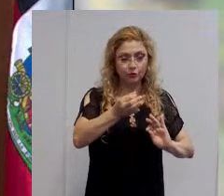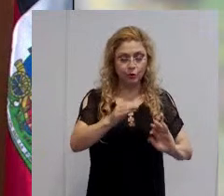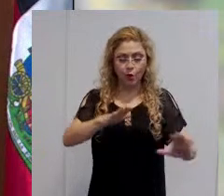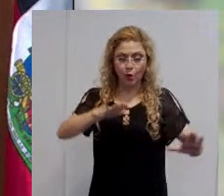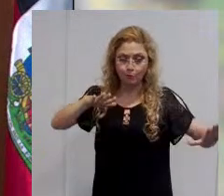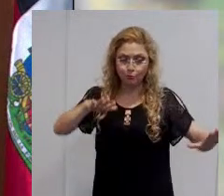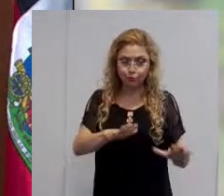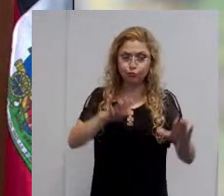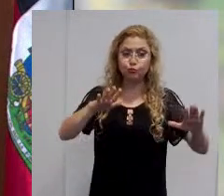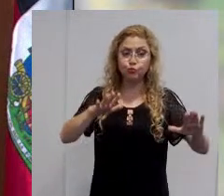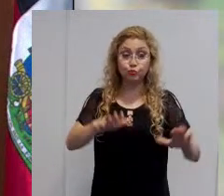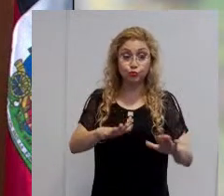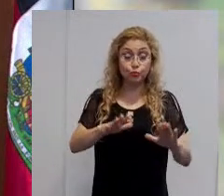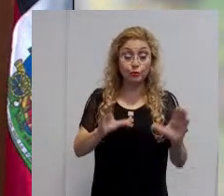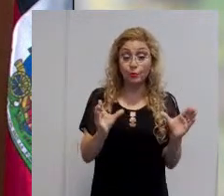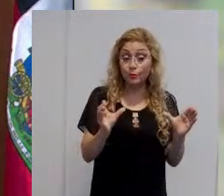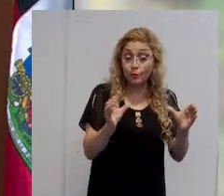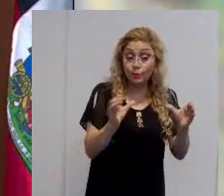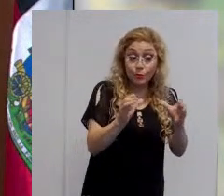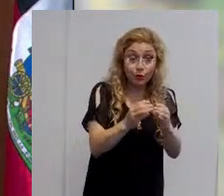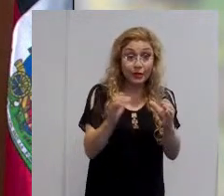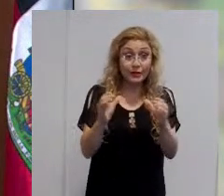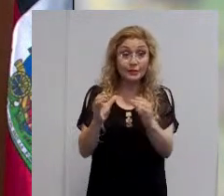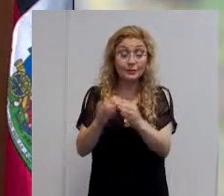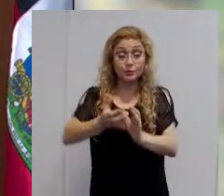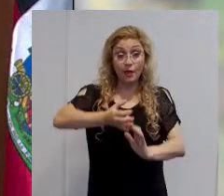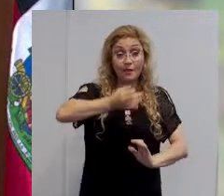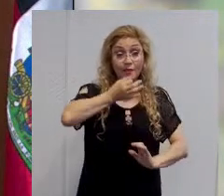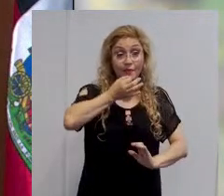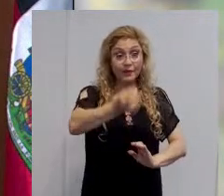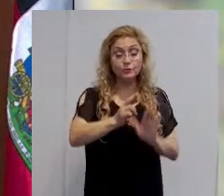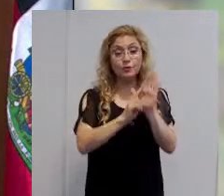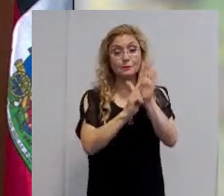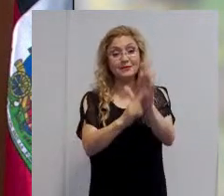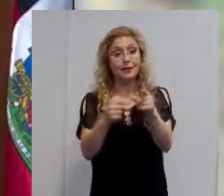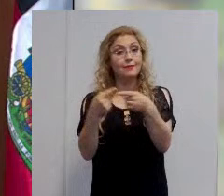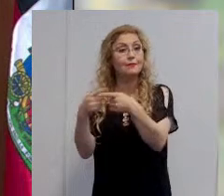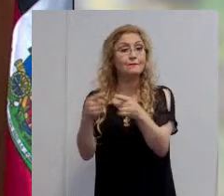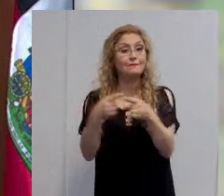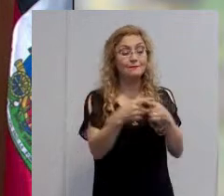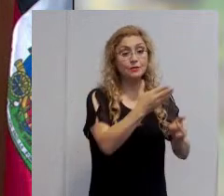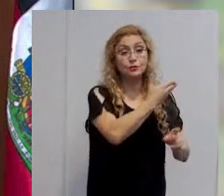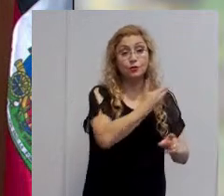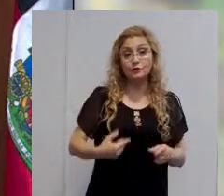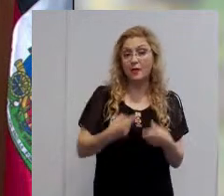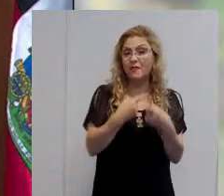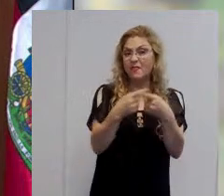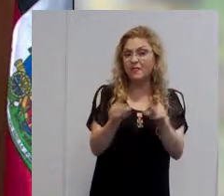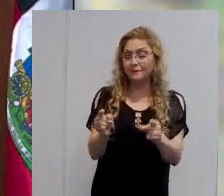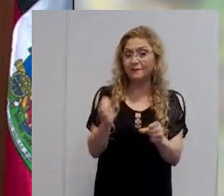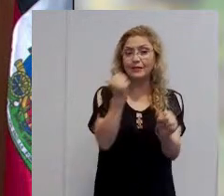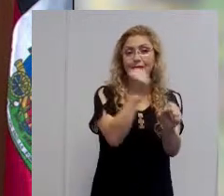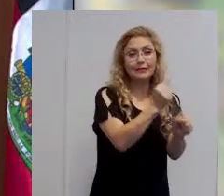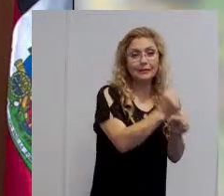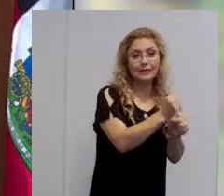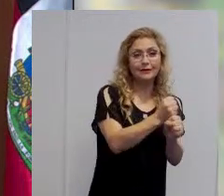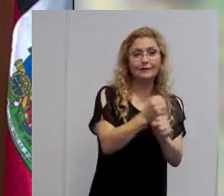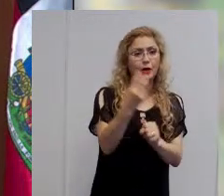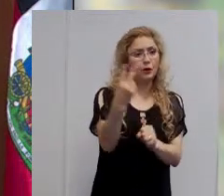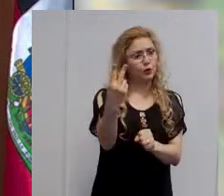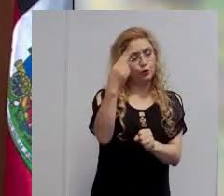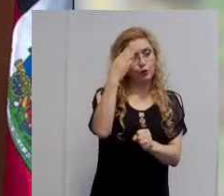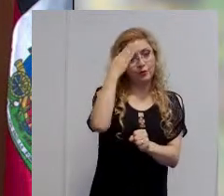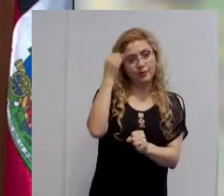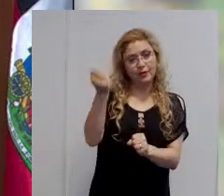was emphatically marked by all organizations and representatives of the various governments in the various